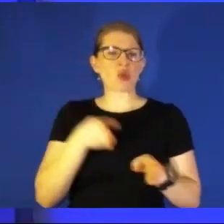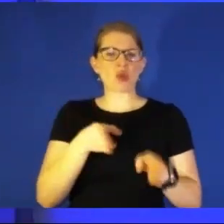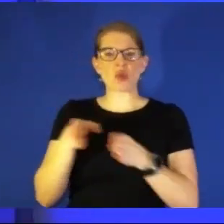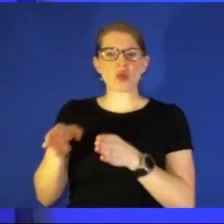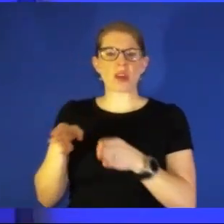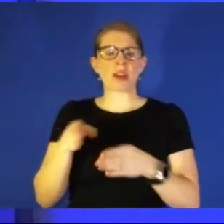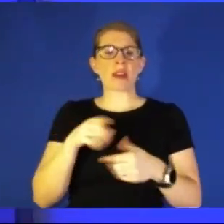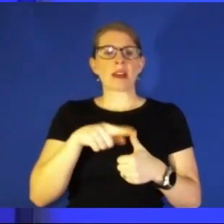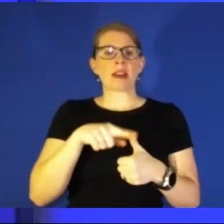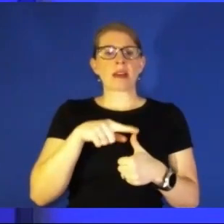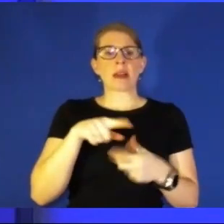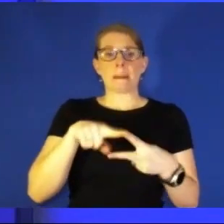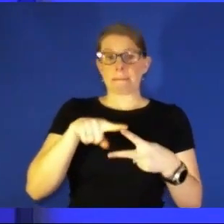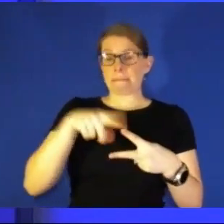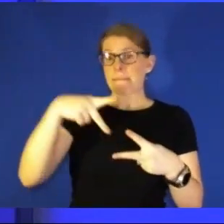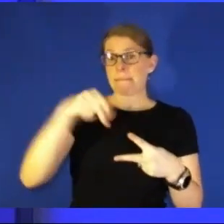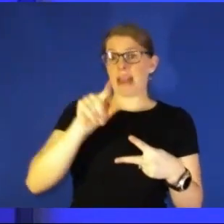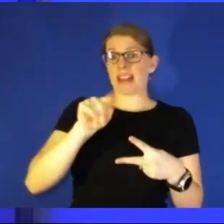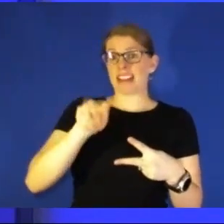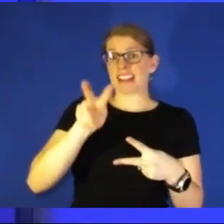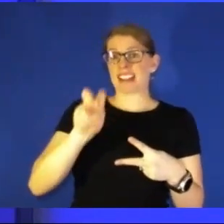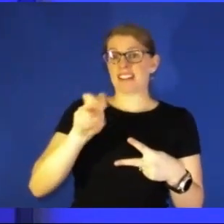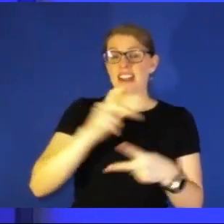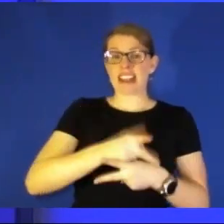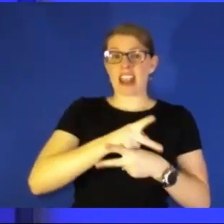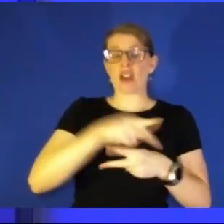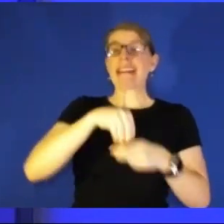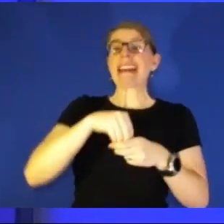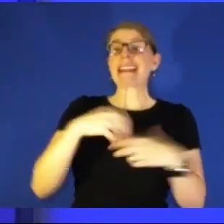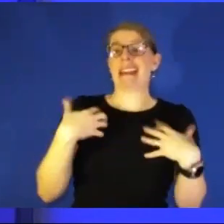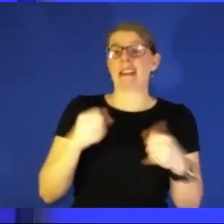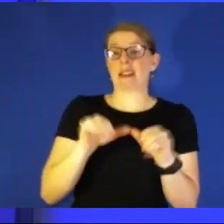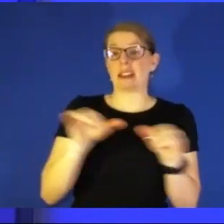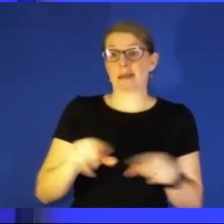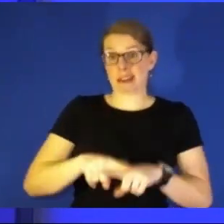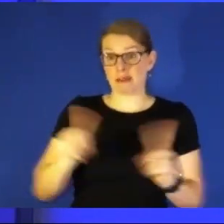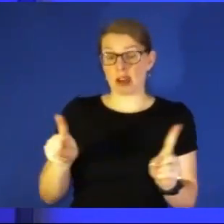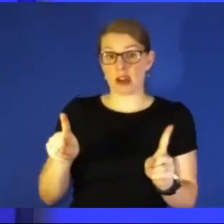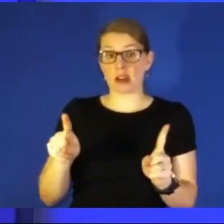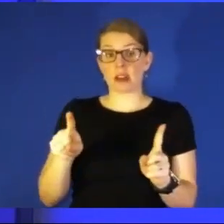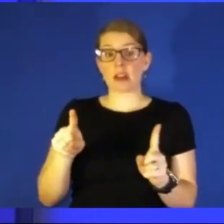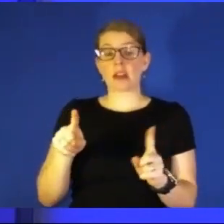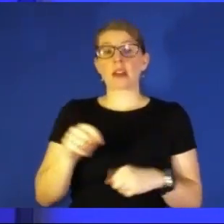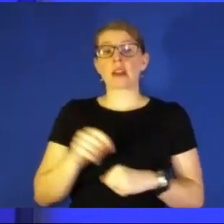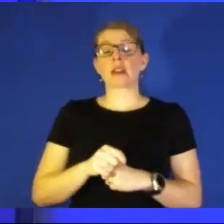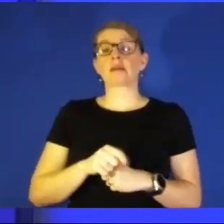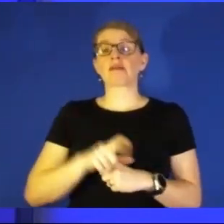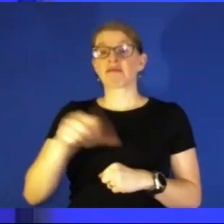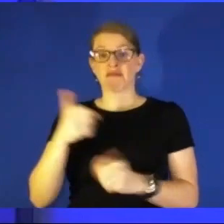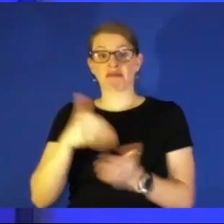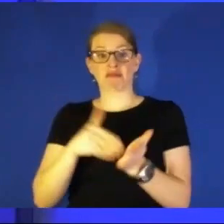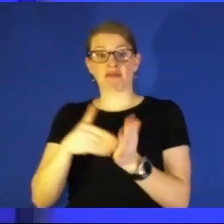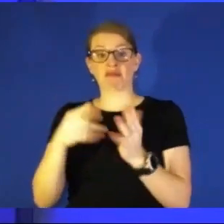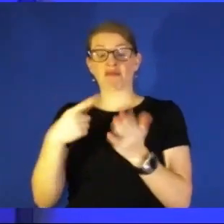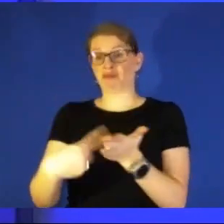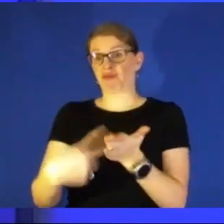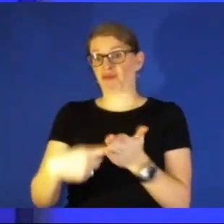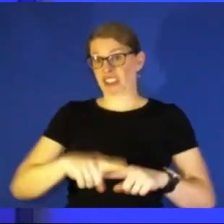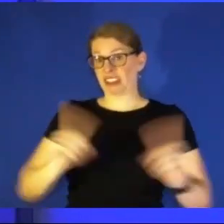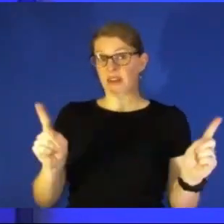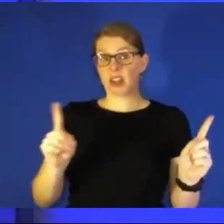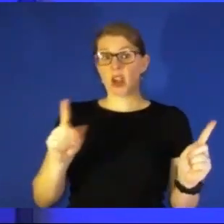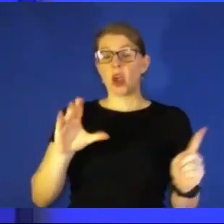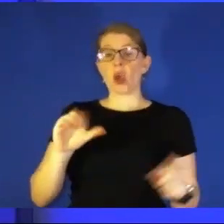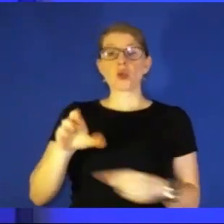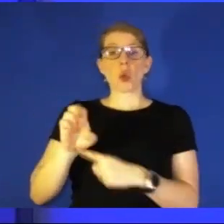health system is different. Dr. Porter-Williamson touched on one where we have these core units that round in the